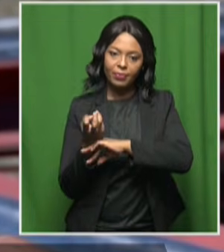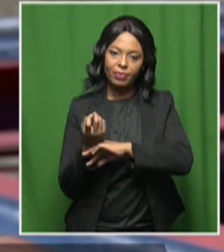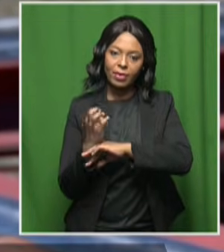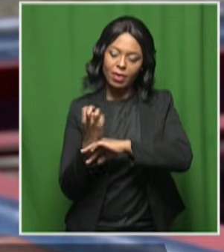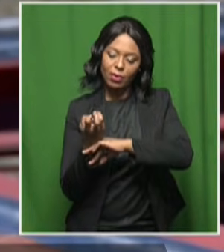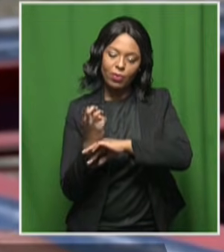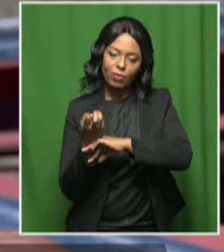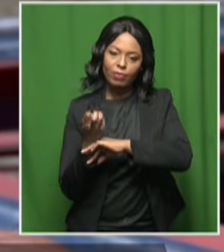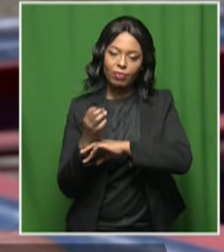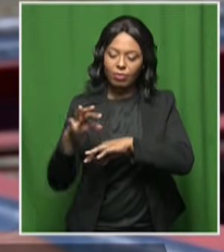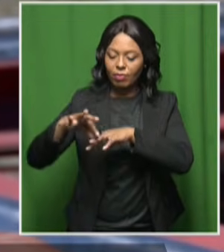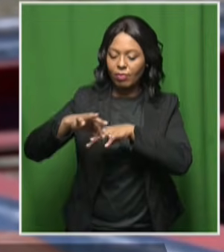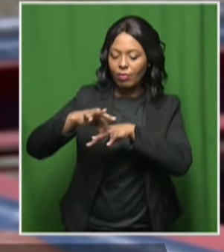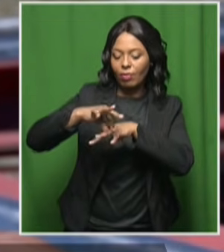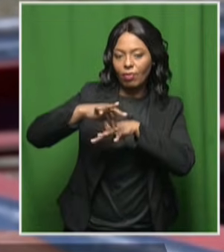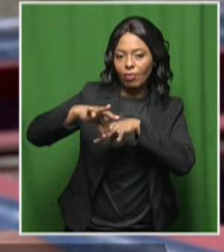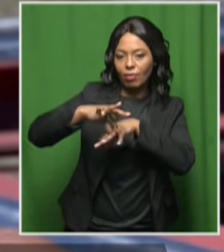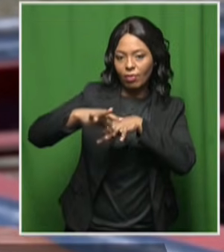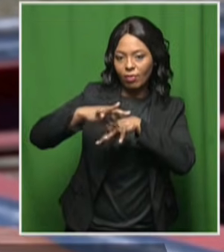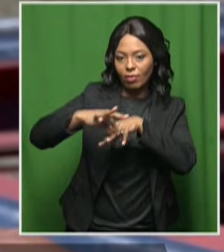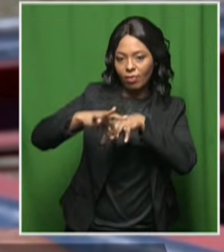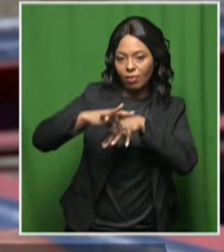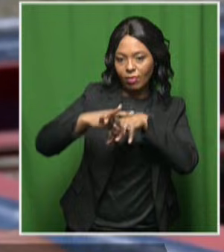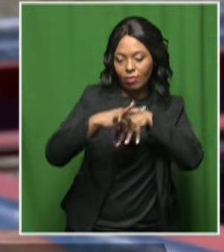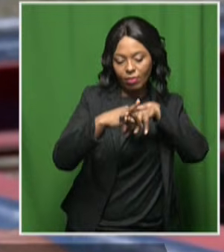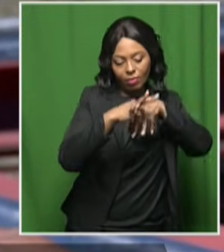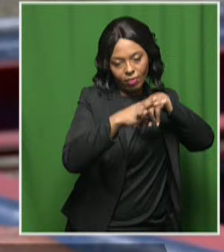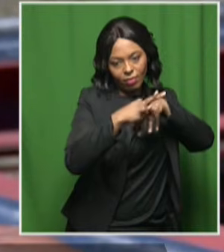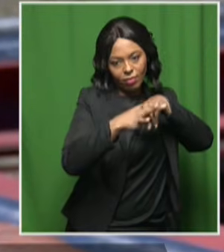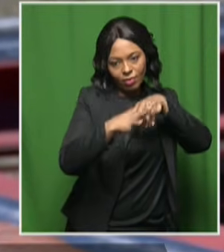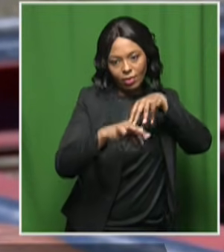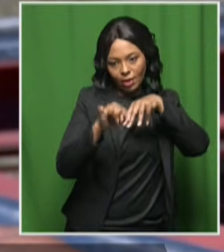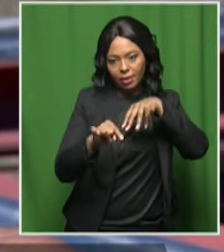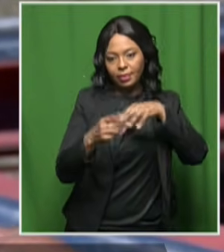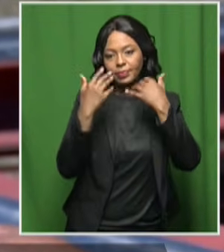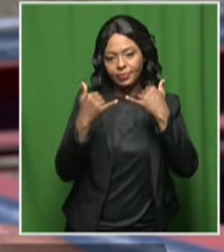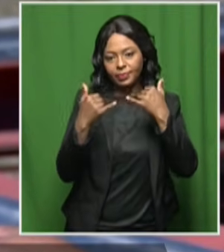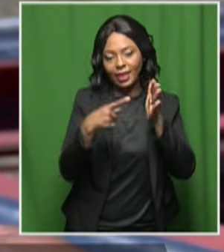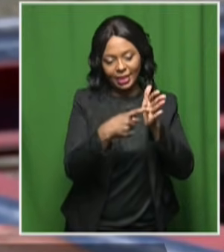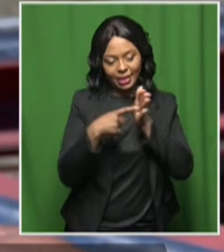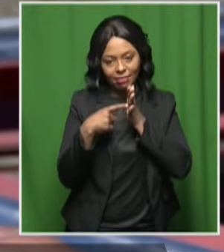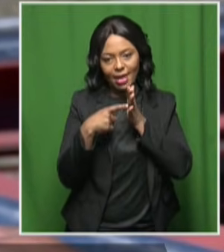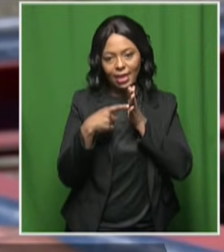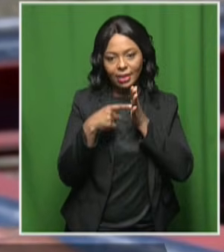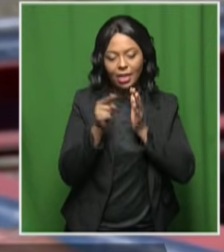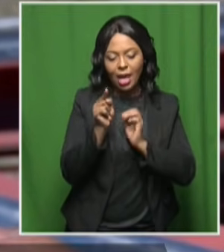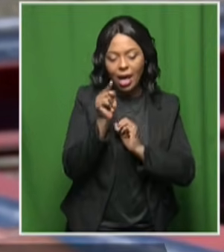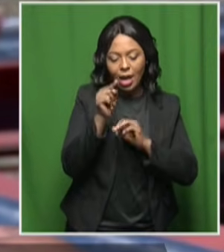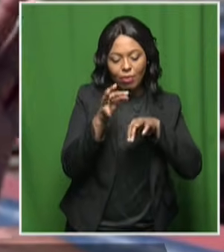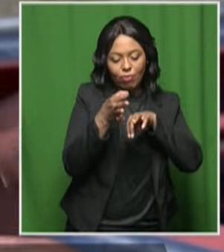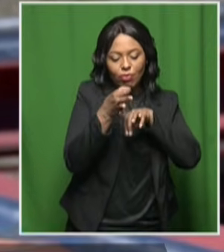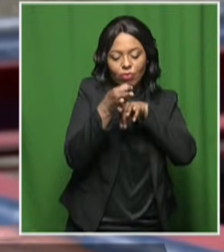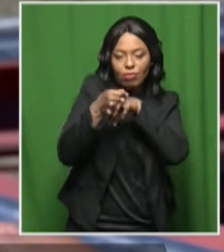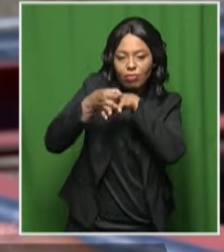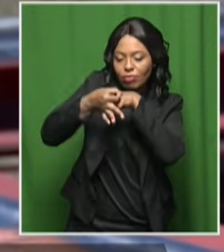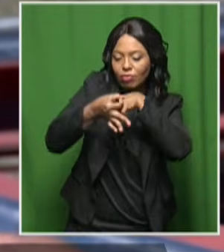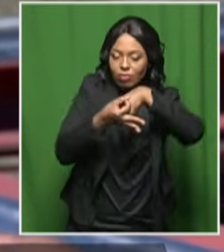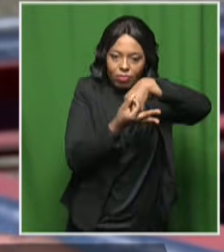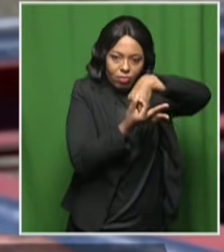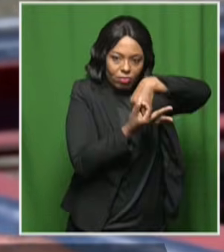or anniversary or to propose, ladies, you must demand on the round brilliant cut. Not the heart, not the